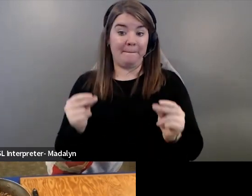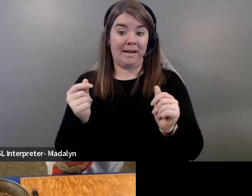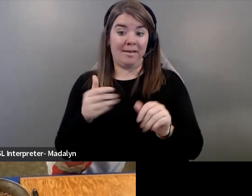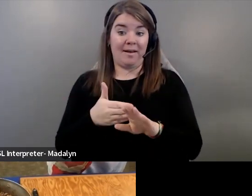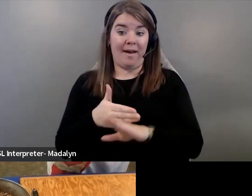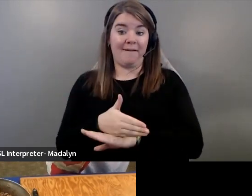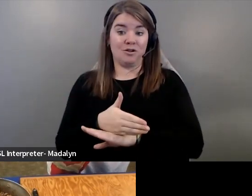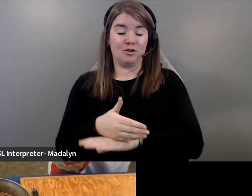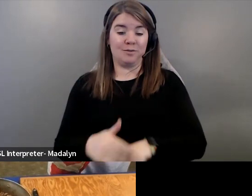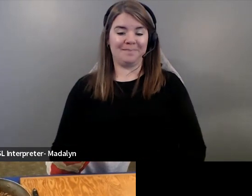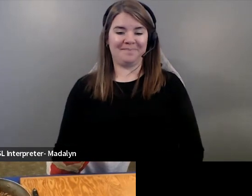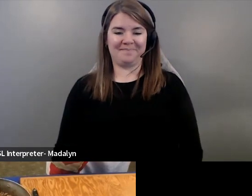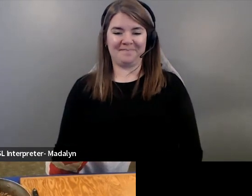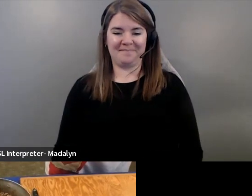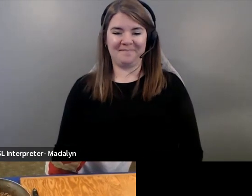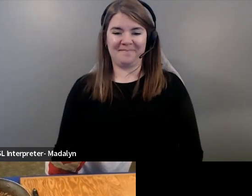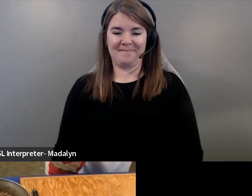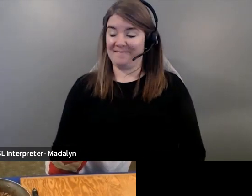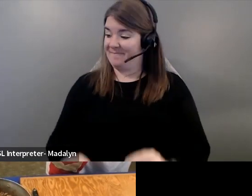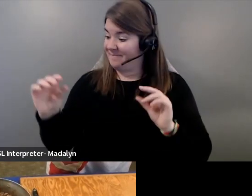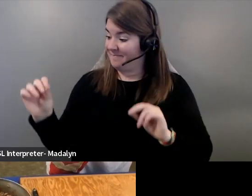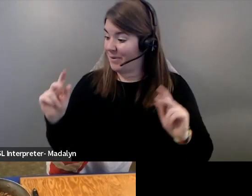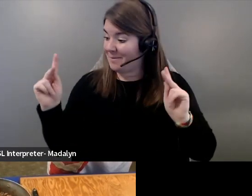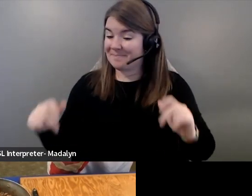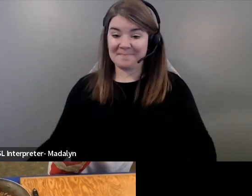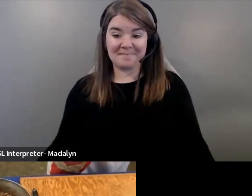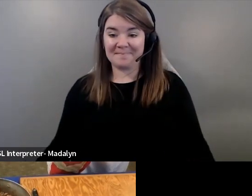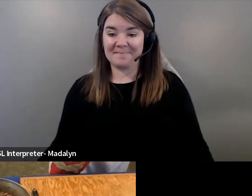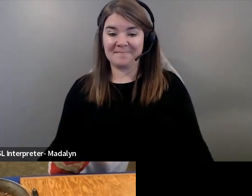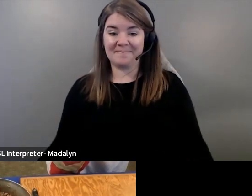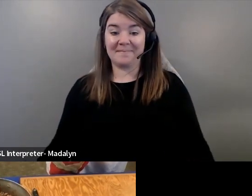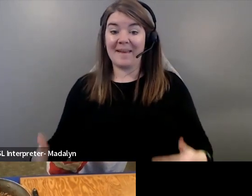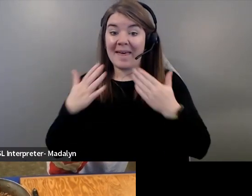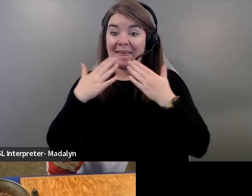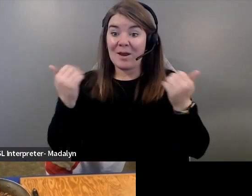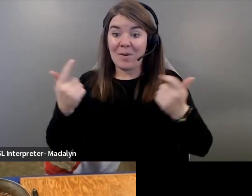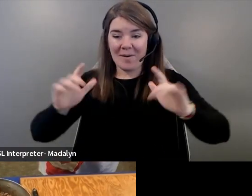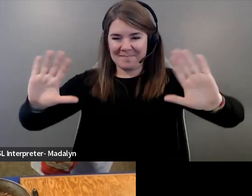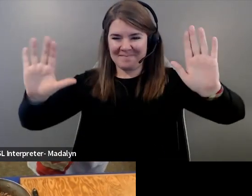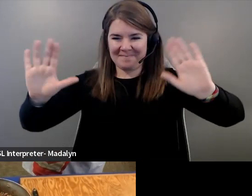sessions. All right. Thank you. Well, thank you, everybody.